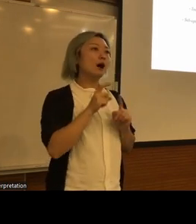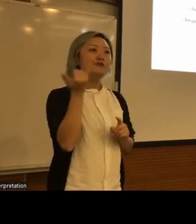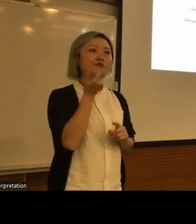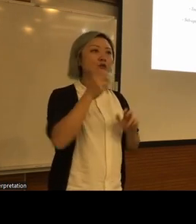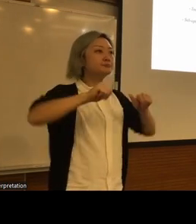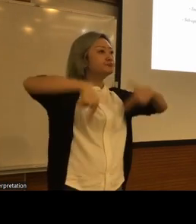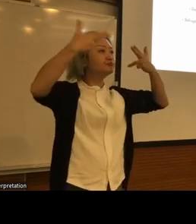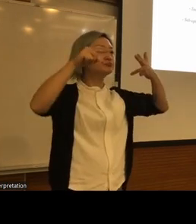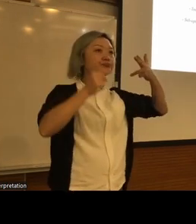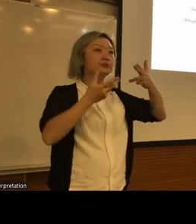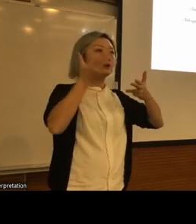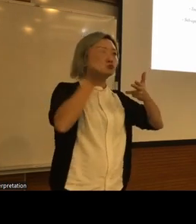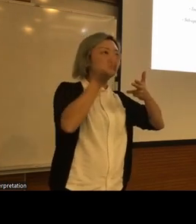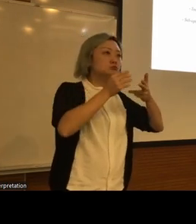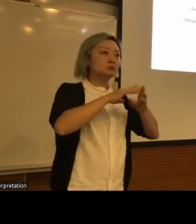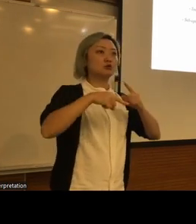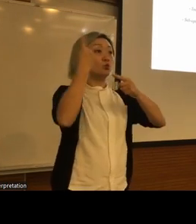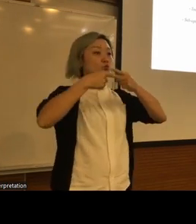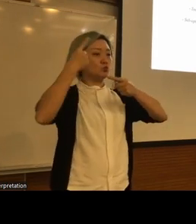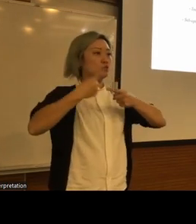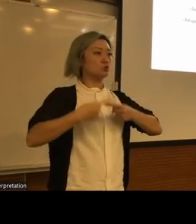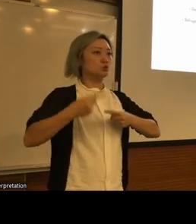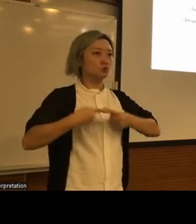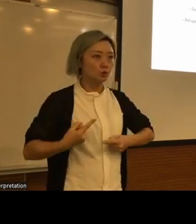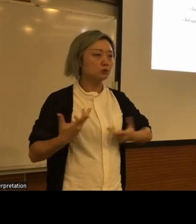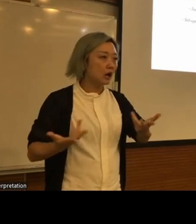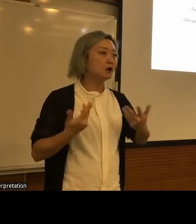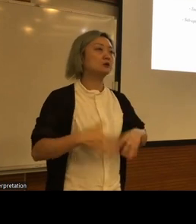unusual accent. How about unusual signing?